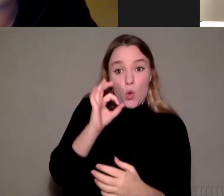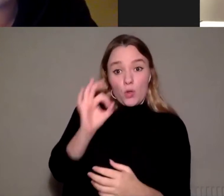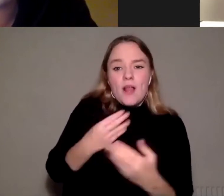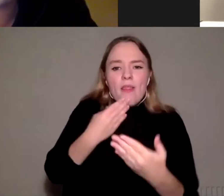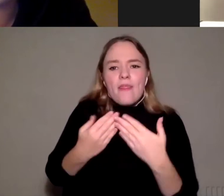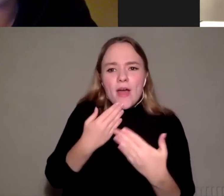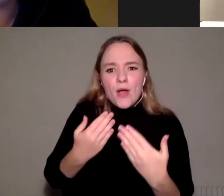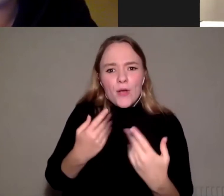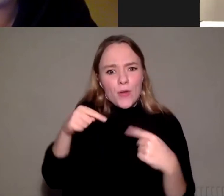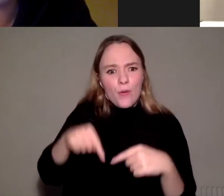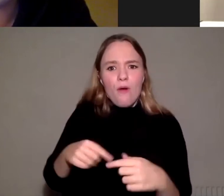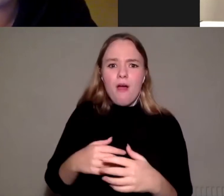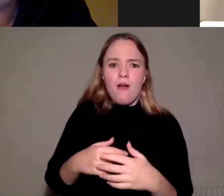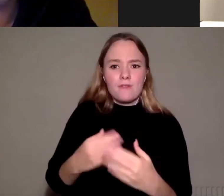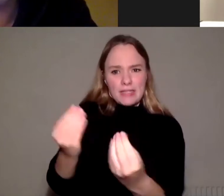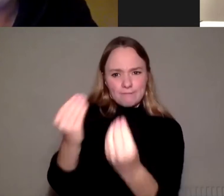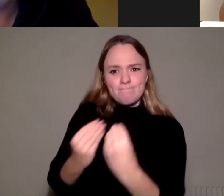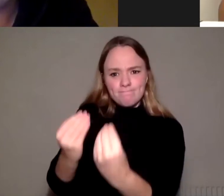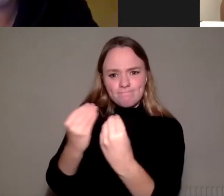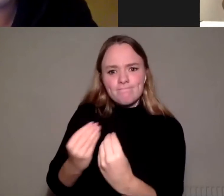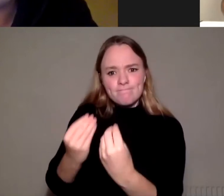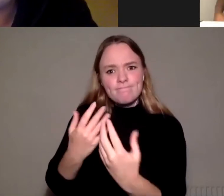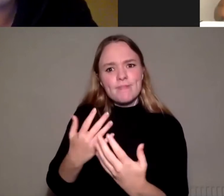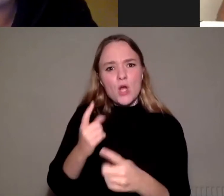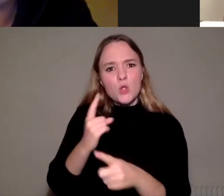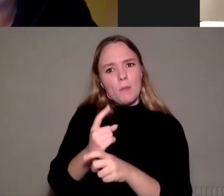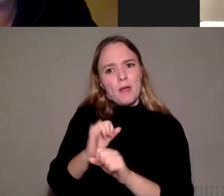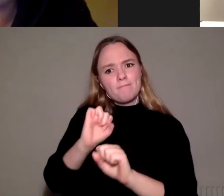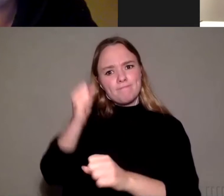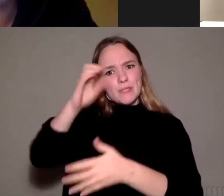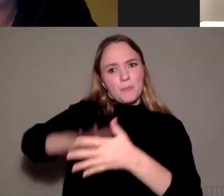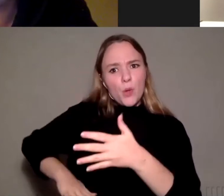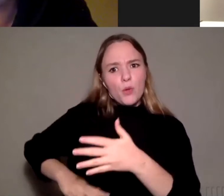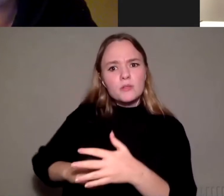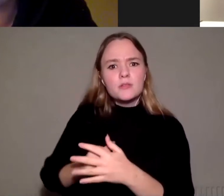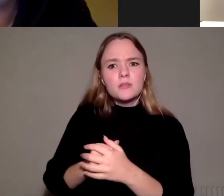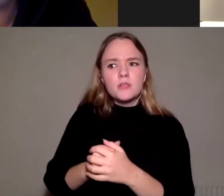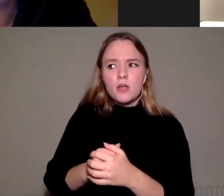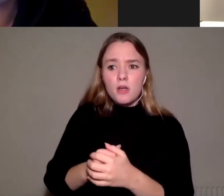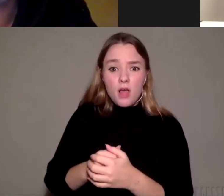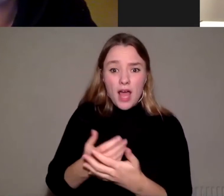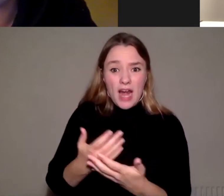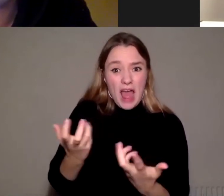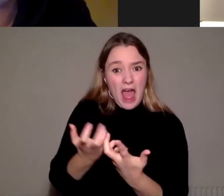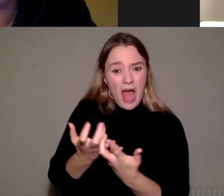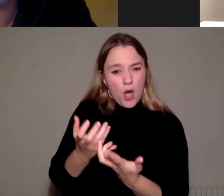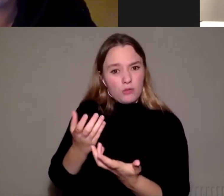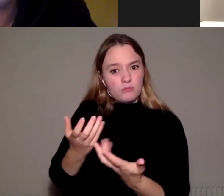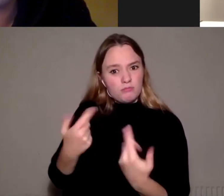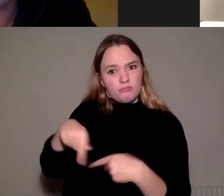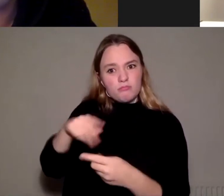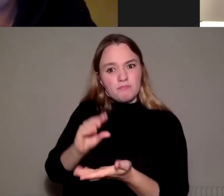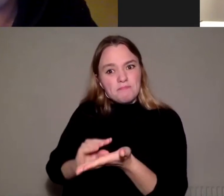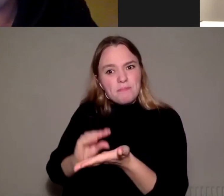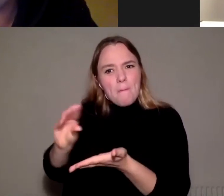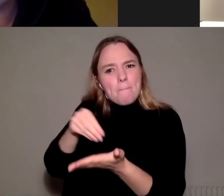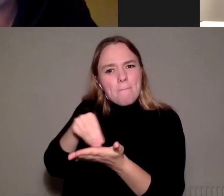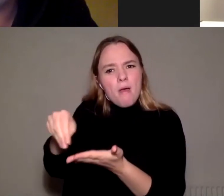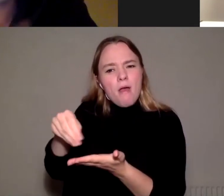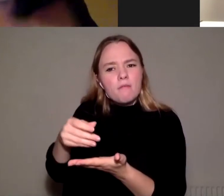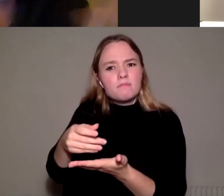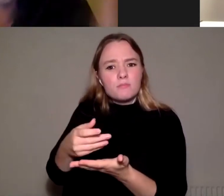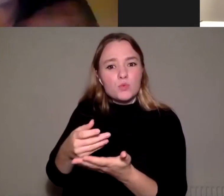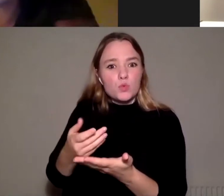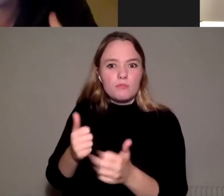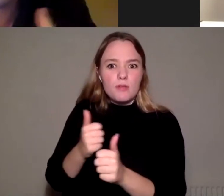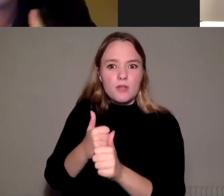to educate us all and tell us about their experience. And is there a way we could contribute financially to Black Lives Matter Exeter or to